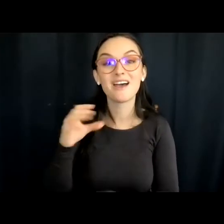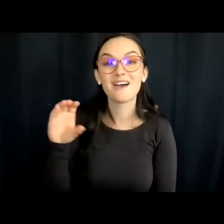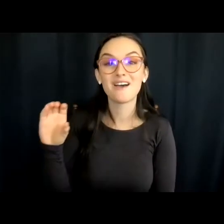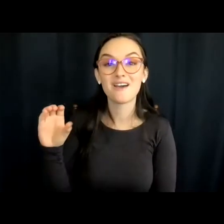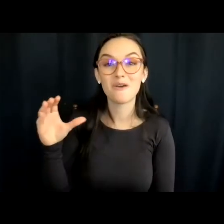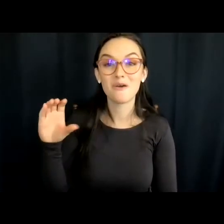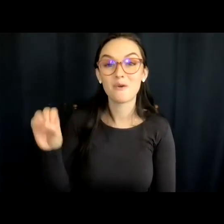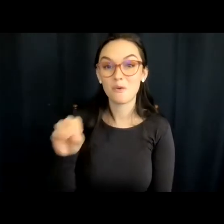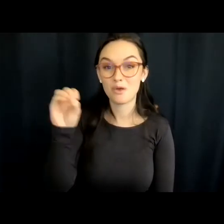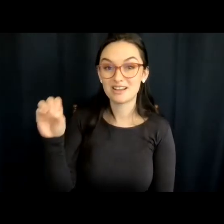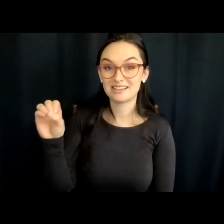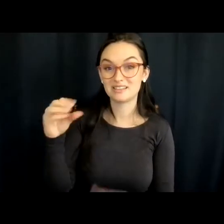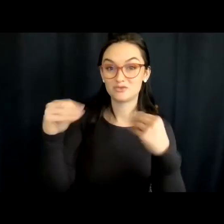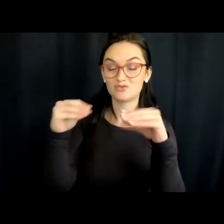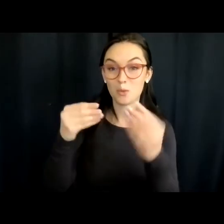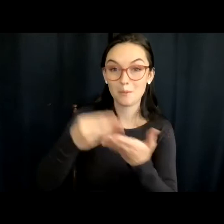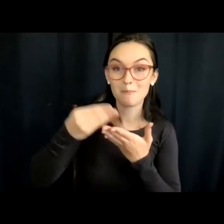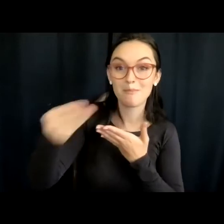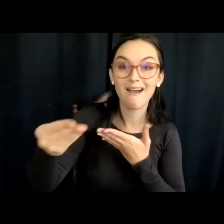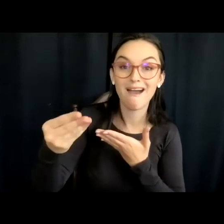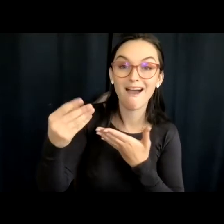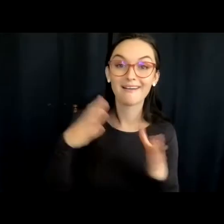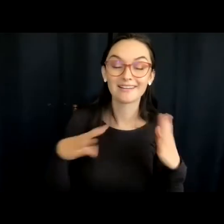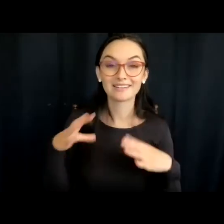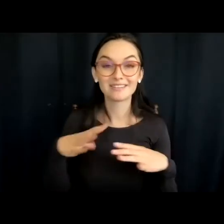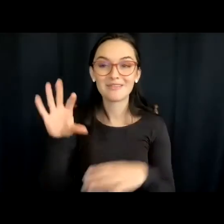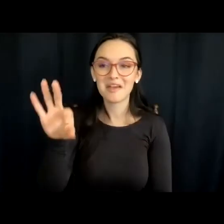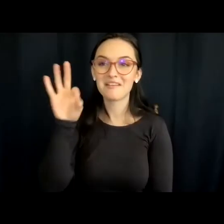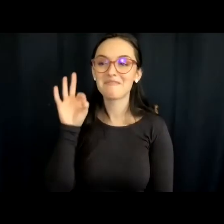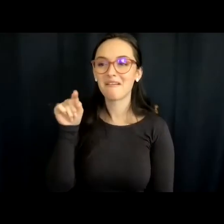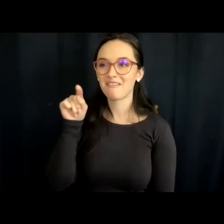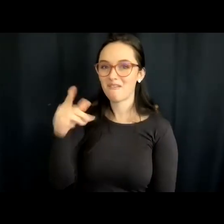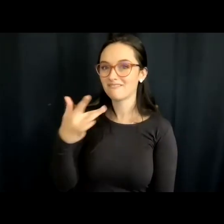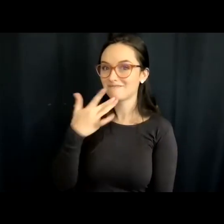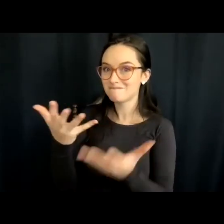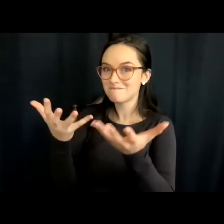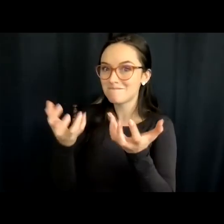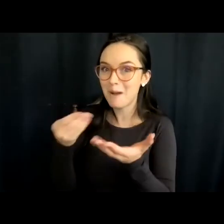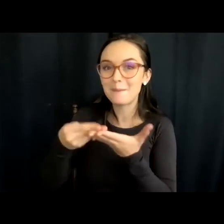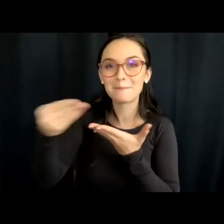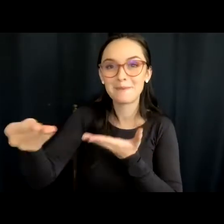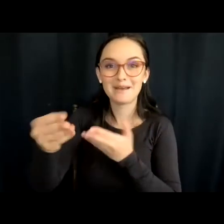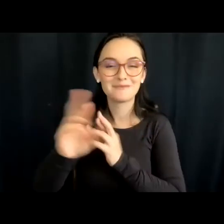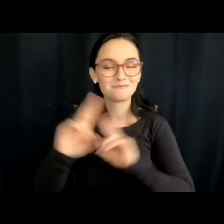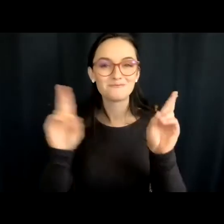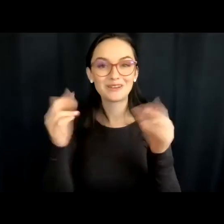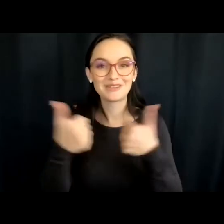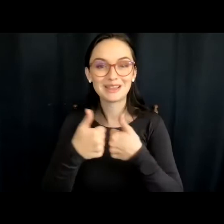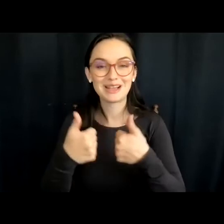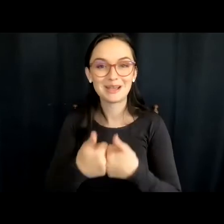and souvenirs. After finding their favorite Oregon gear, the family was ready for the game. They